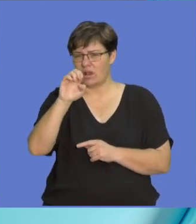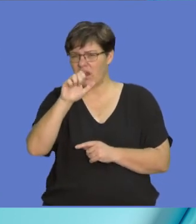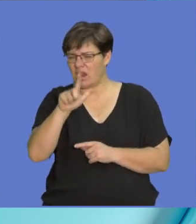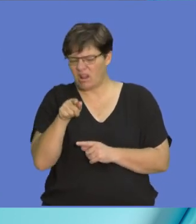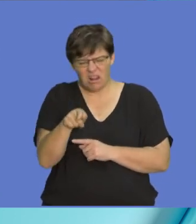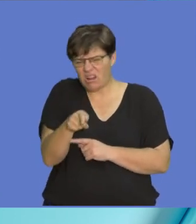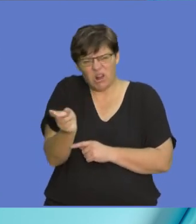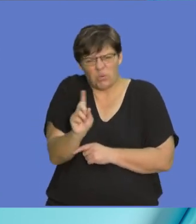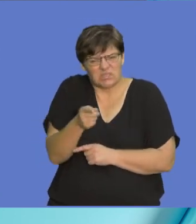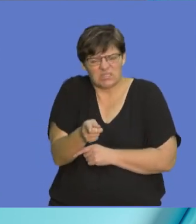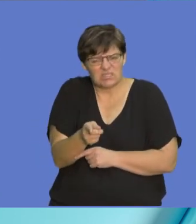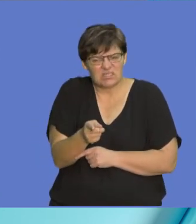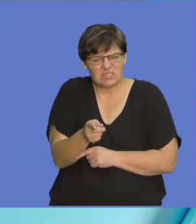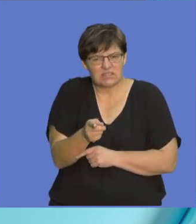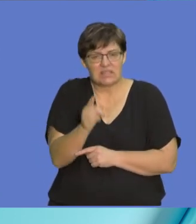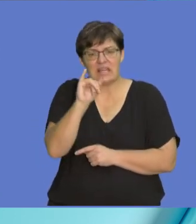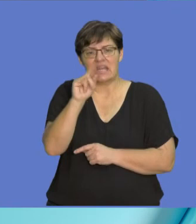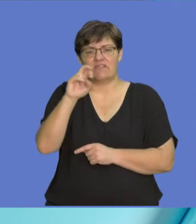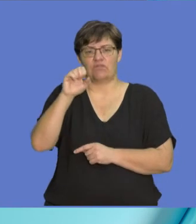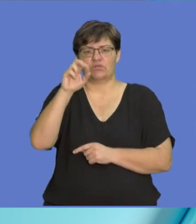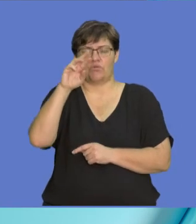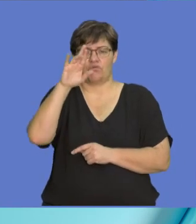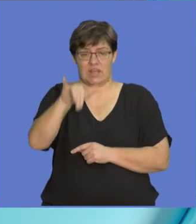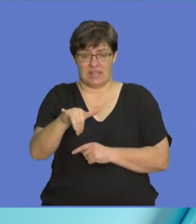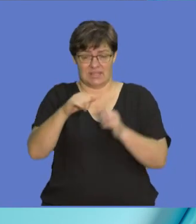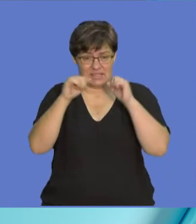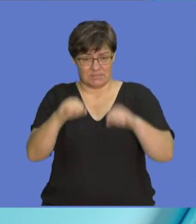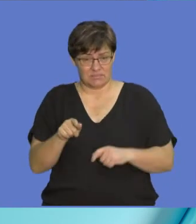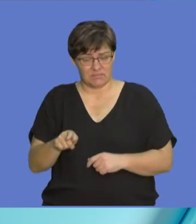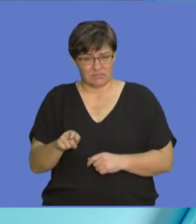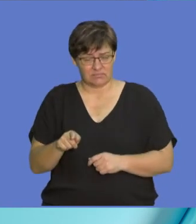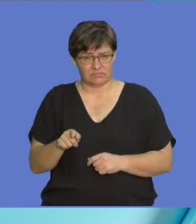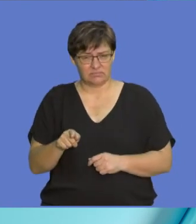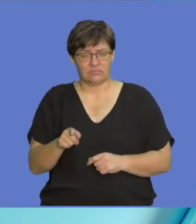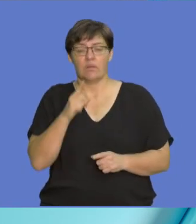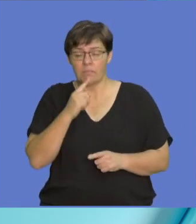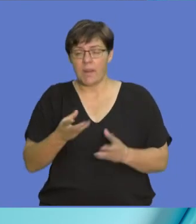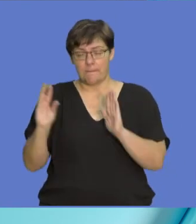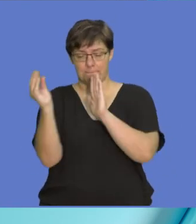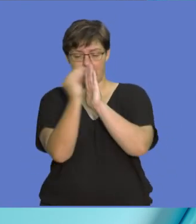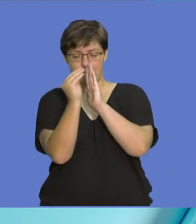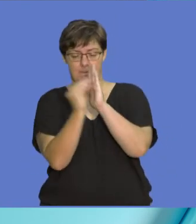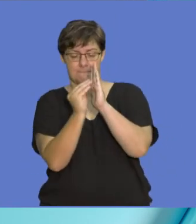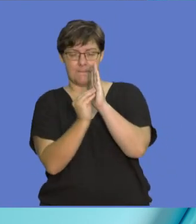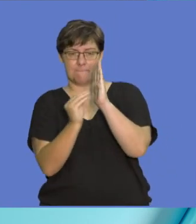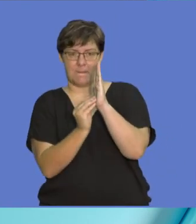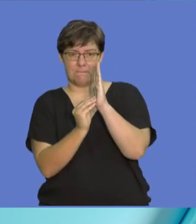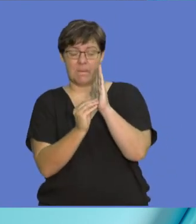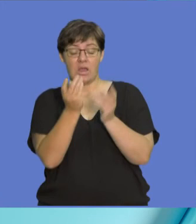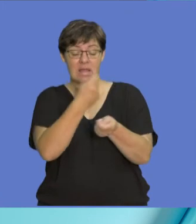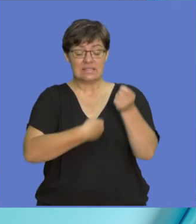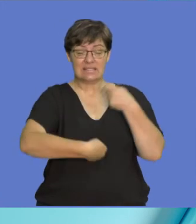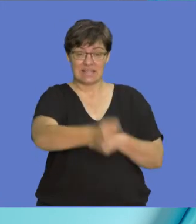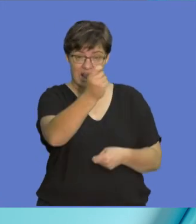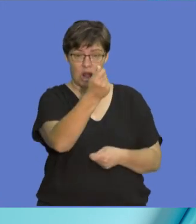Perpetual Inventory system? In the Perpetual Inventory system, we keep a record of the cost of sales. In